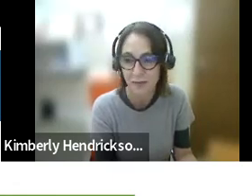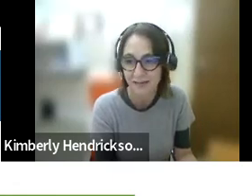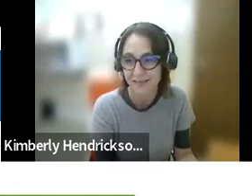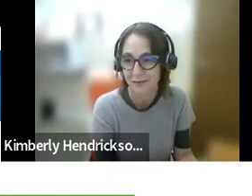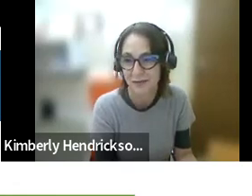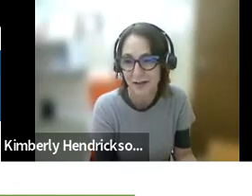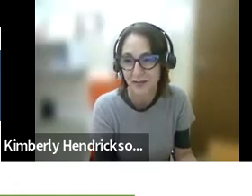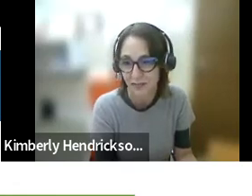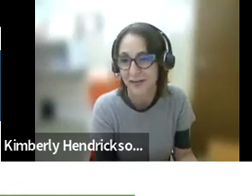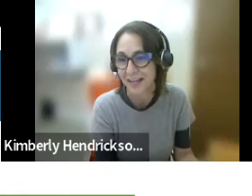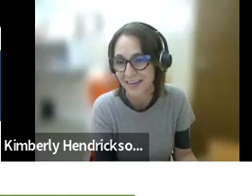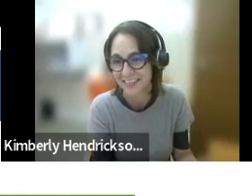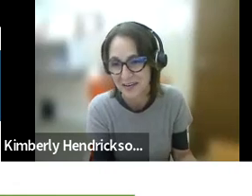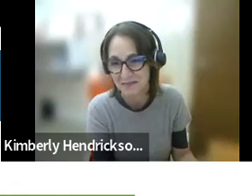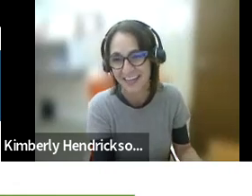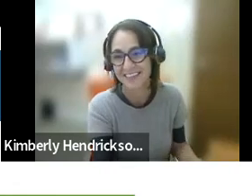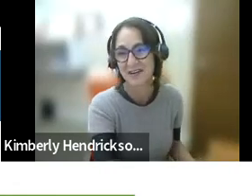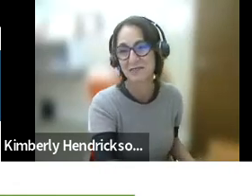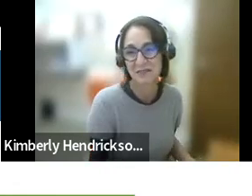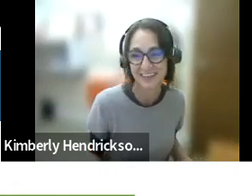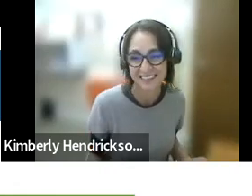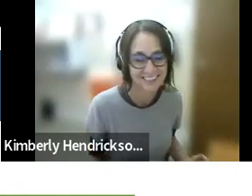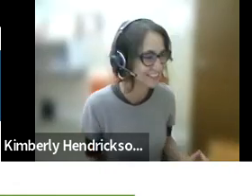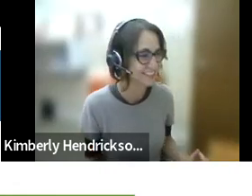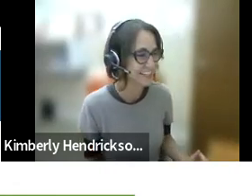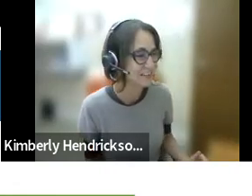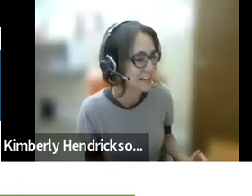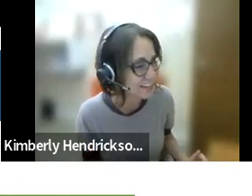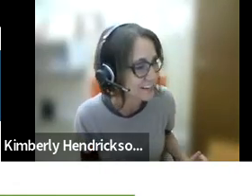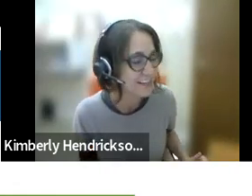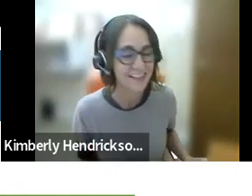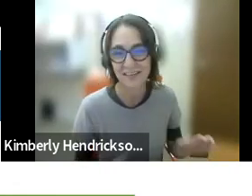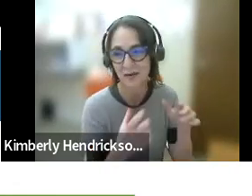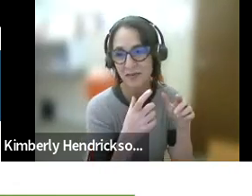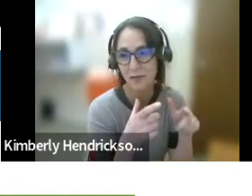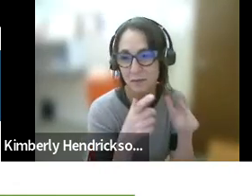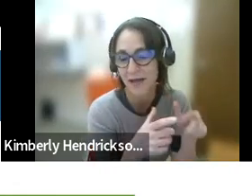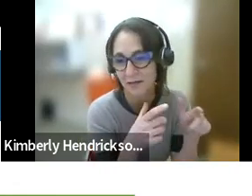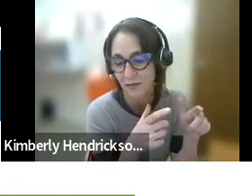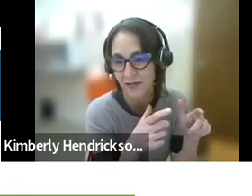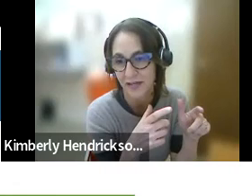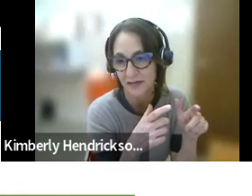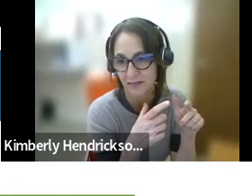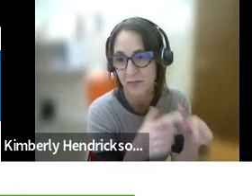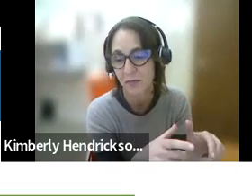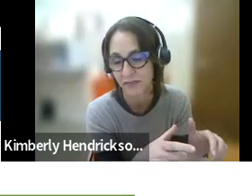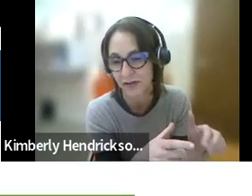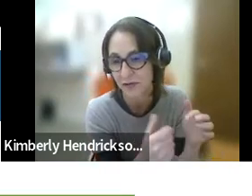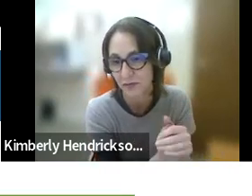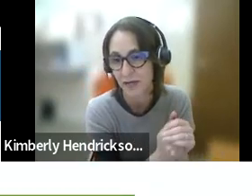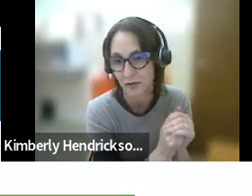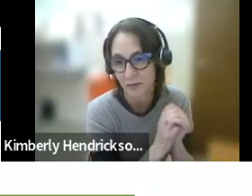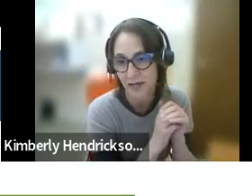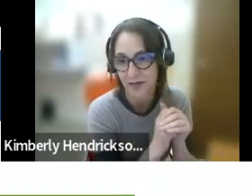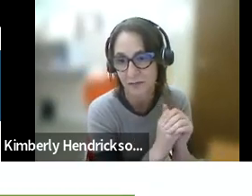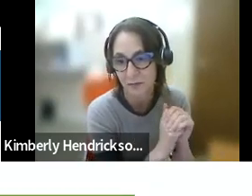day spent with the Bellevue Fire Cares team. I see Rep. Orwell is shaking her head. That is so much more impactful than getting some numbers on a